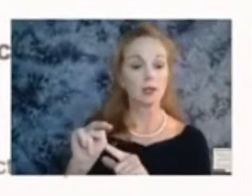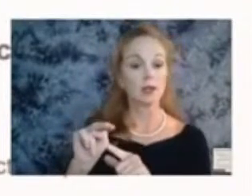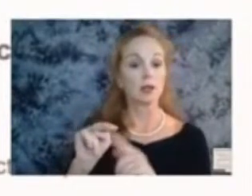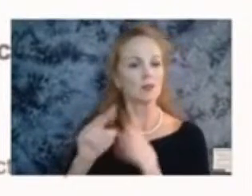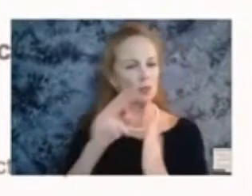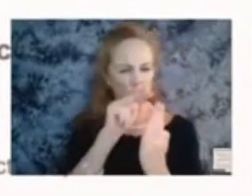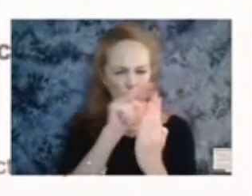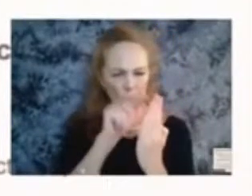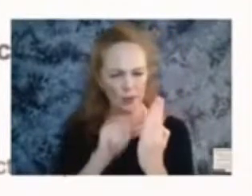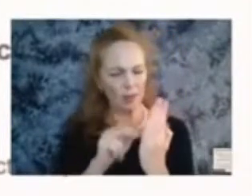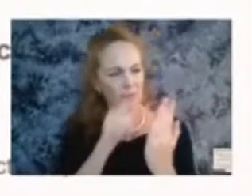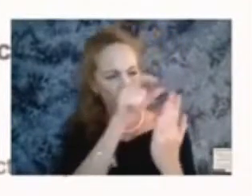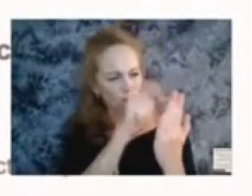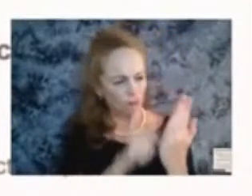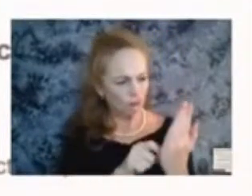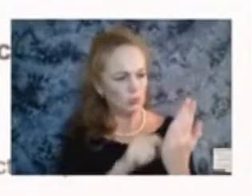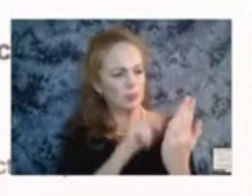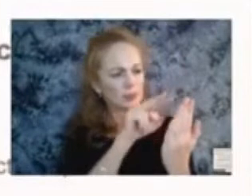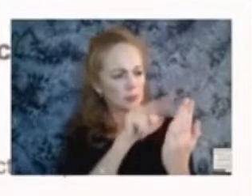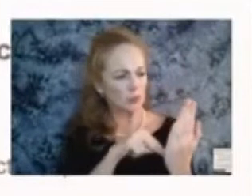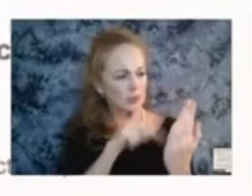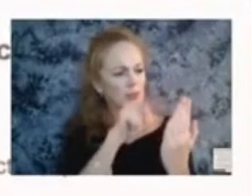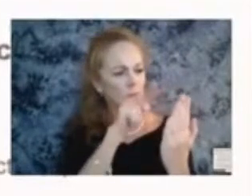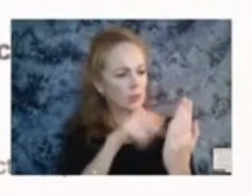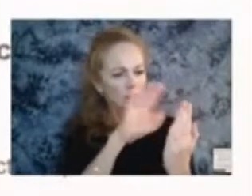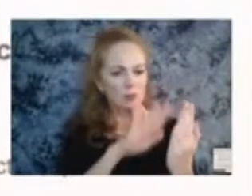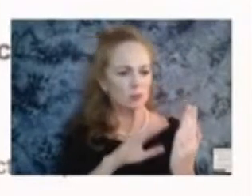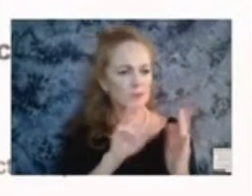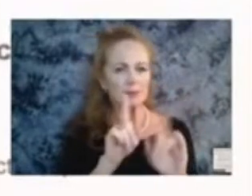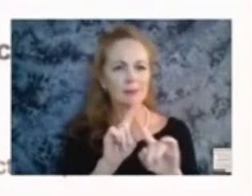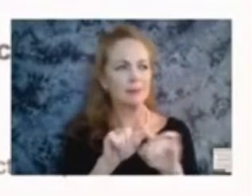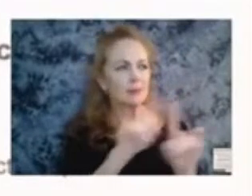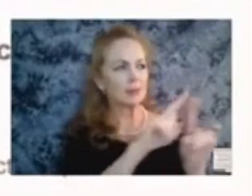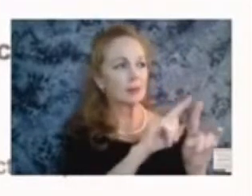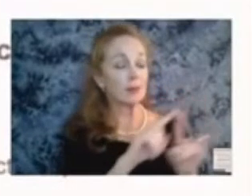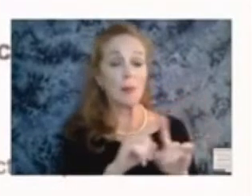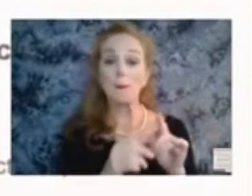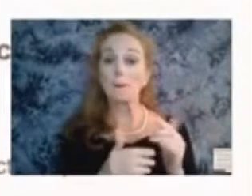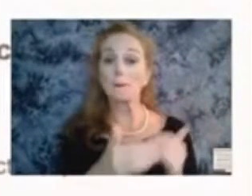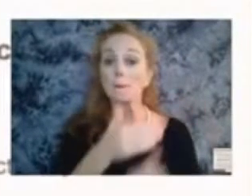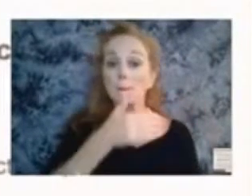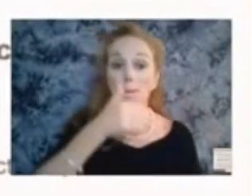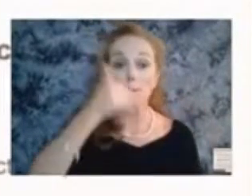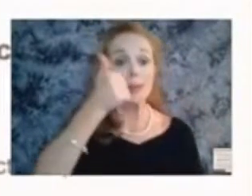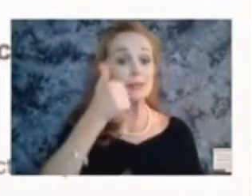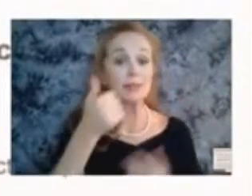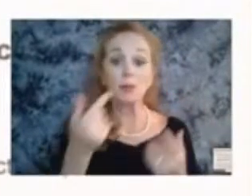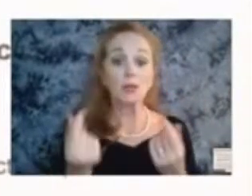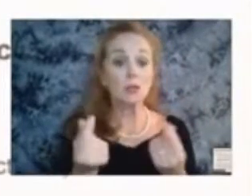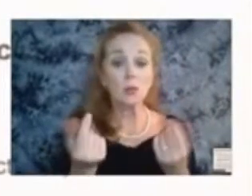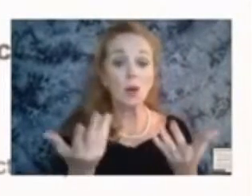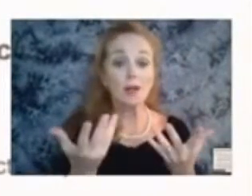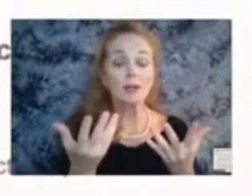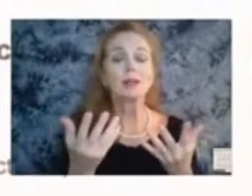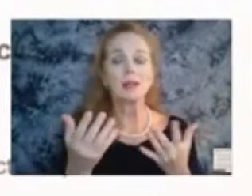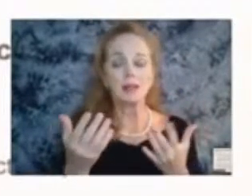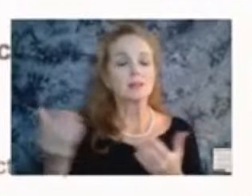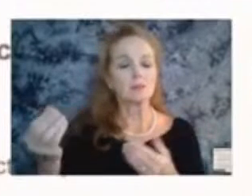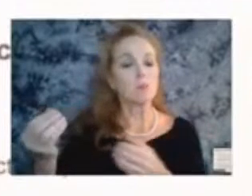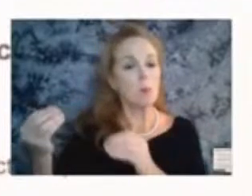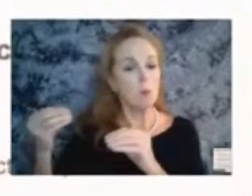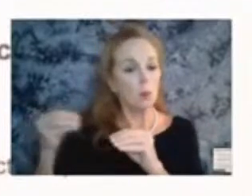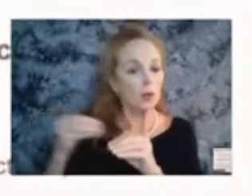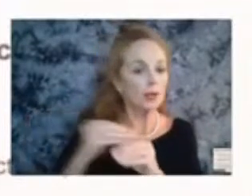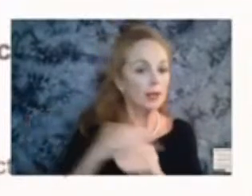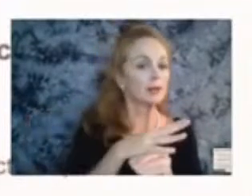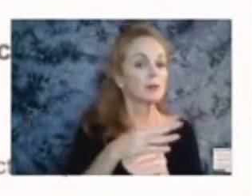read across the nation, is one of the best things we can do is push in fresh outside air. Where we have the capacity, we